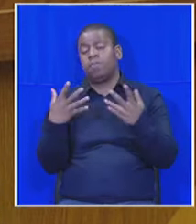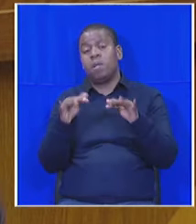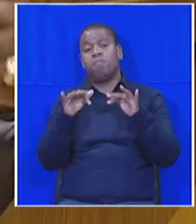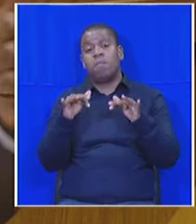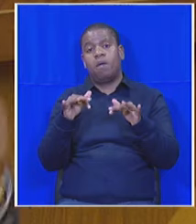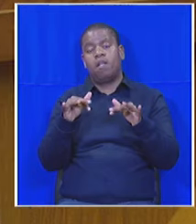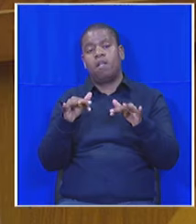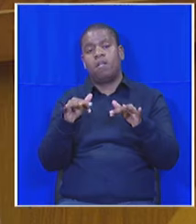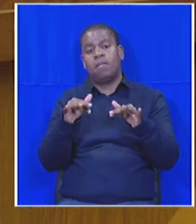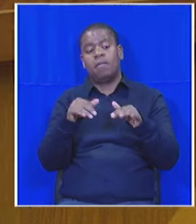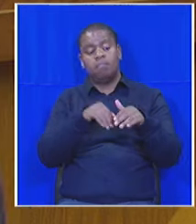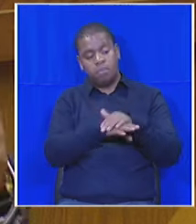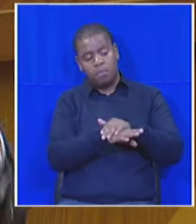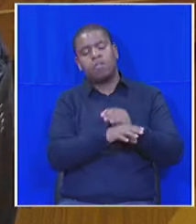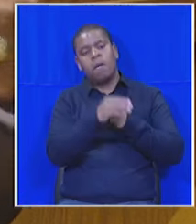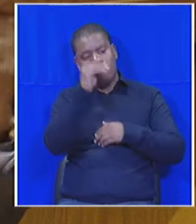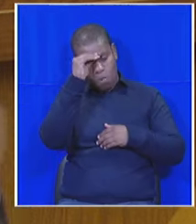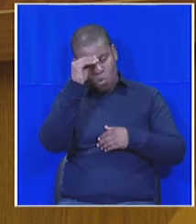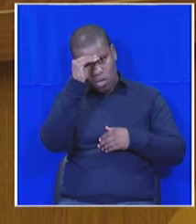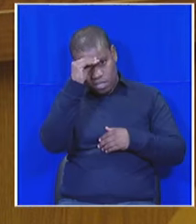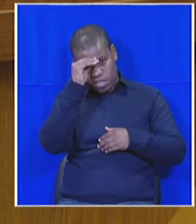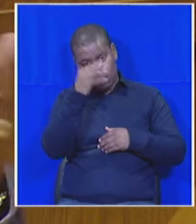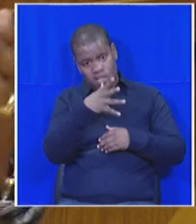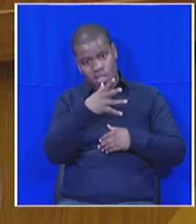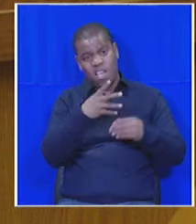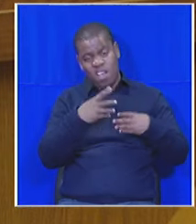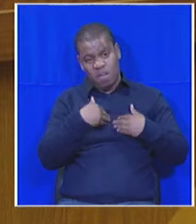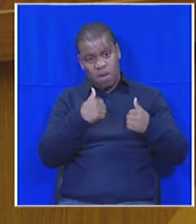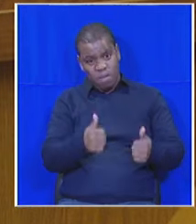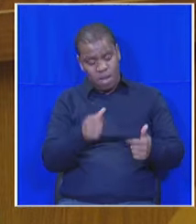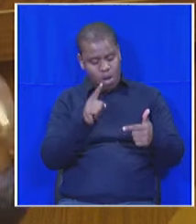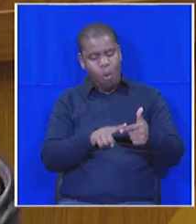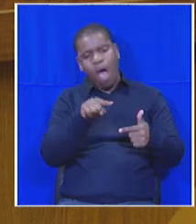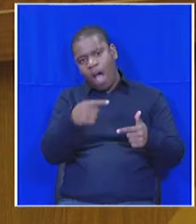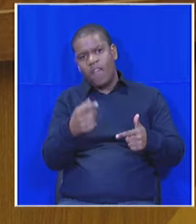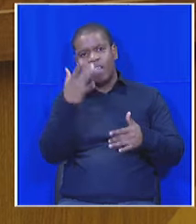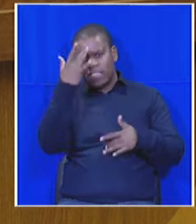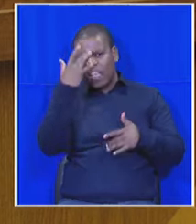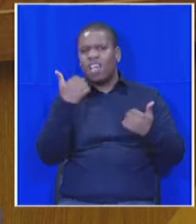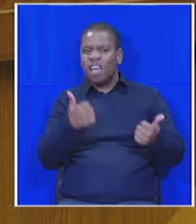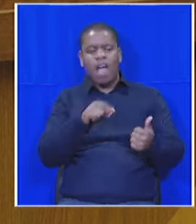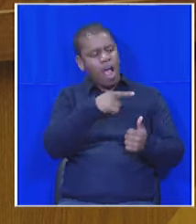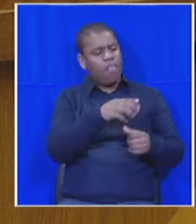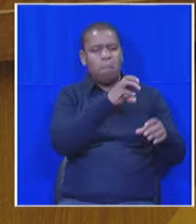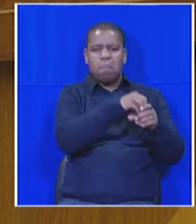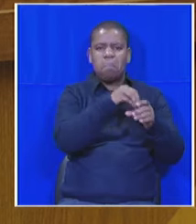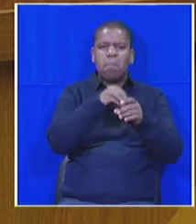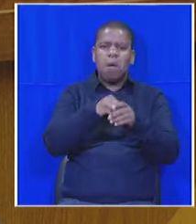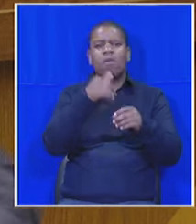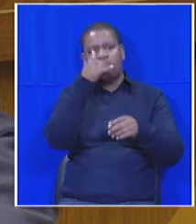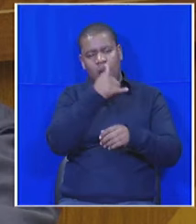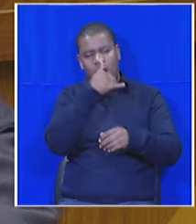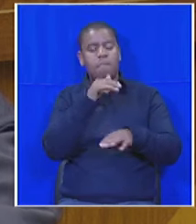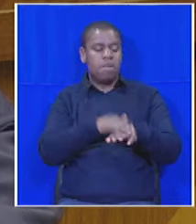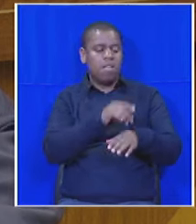clients of the police department, become clients of the health department. They need hospitalization. But if our agriculture was really thriving, those